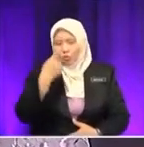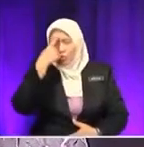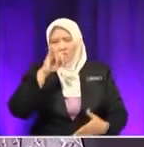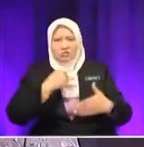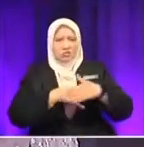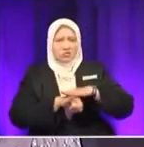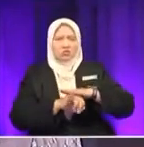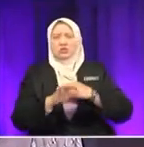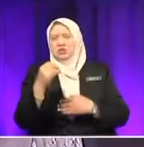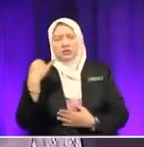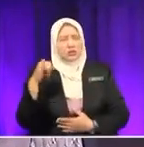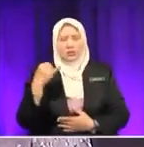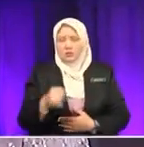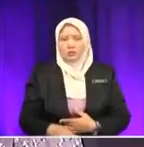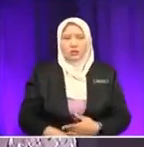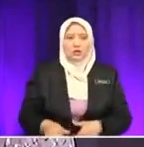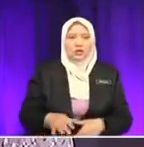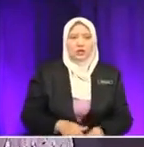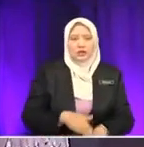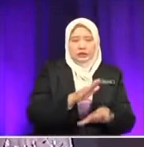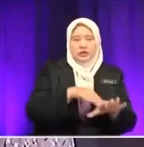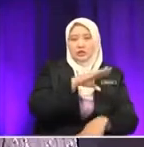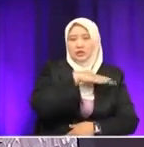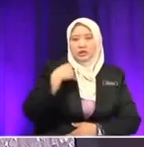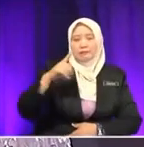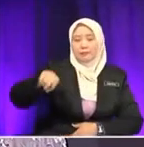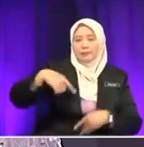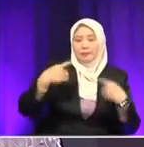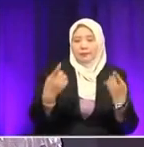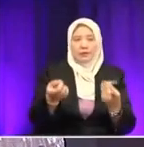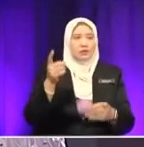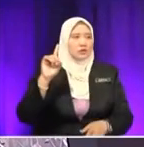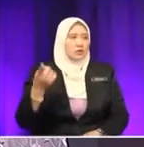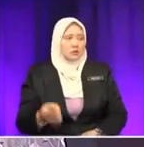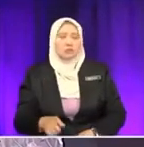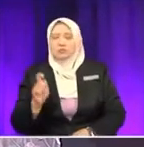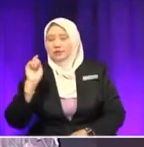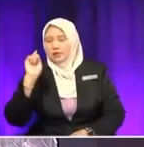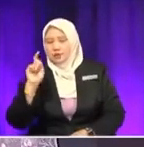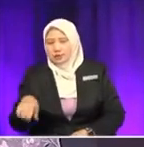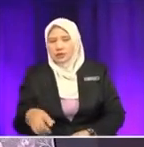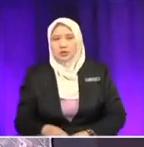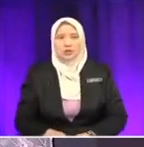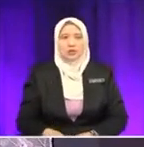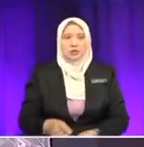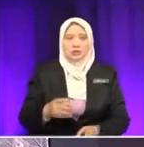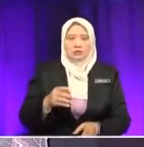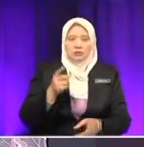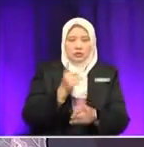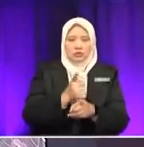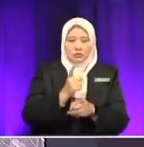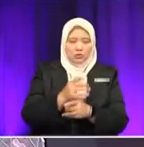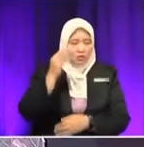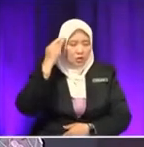in detail, mm-hmm. all right? And how detailed is that? You have got the answer. All right. Okay. Now, the next one is